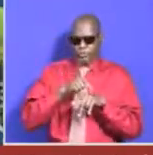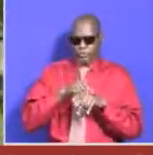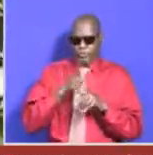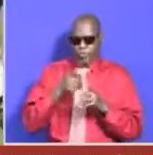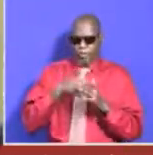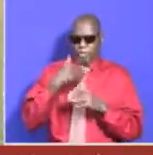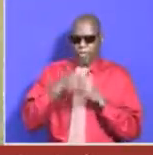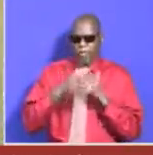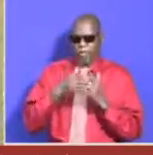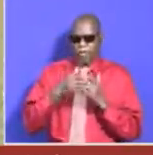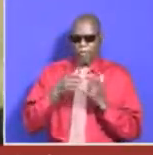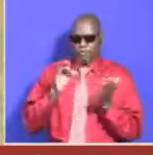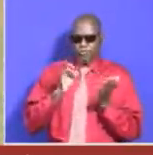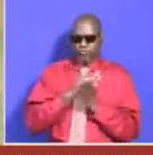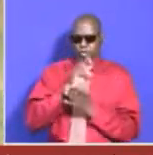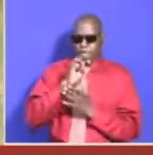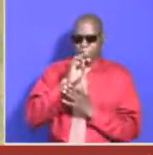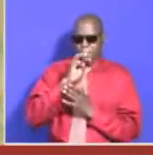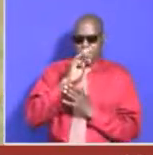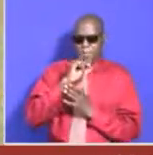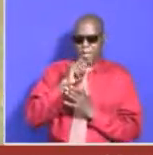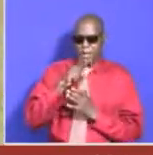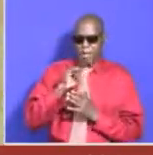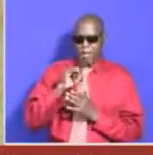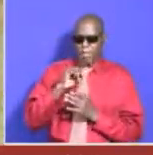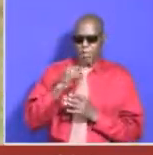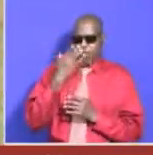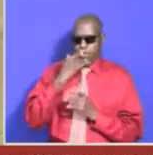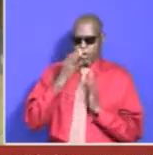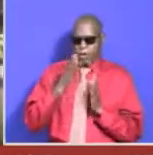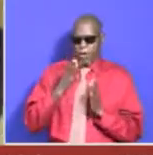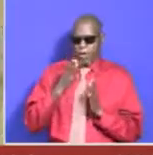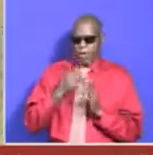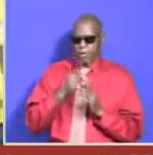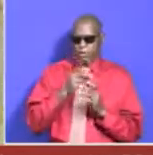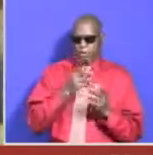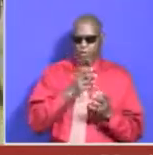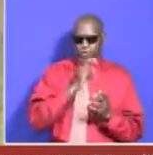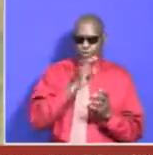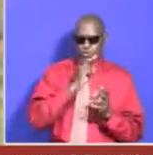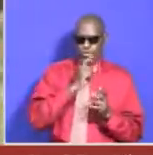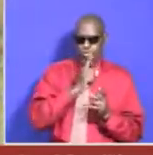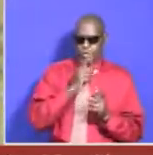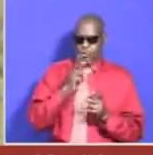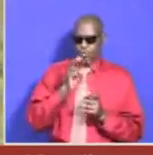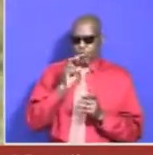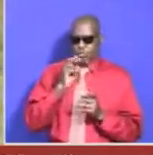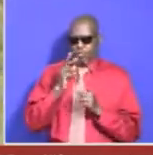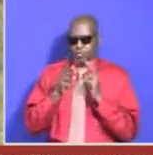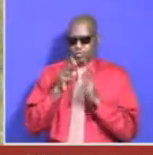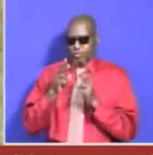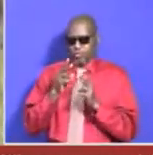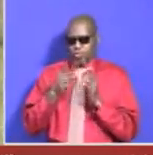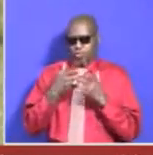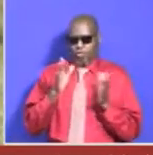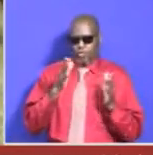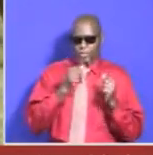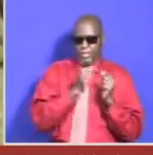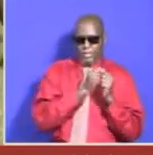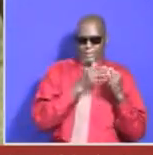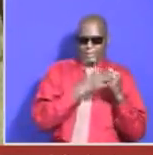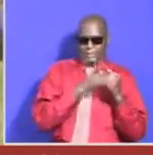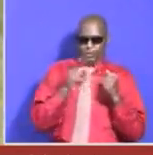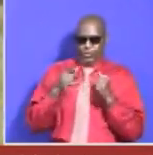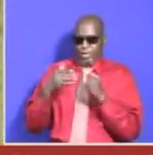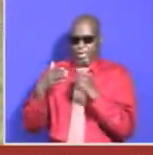edged out by the Menengai Oilers in the semi-finals in 2021-2022 season, and and losing out 19-9 in the